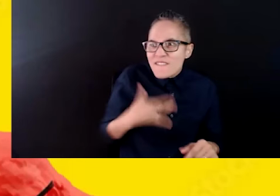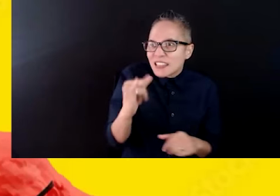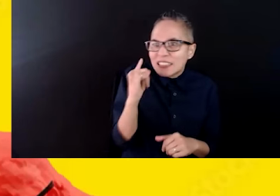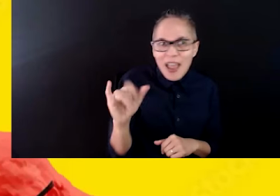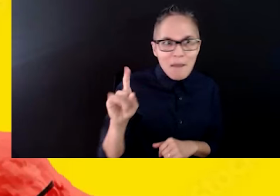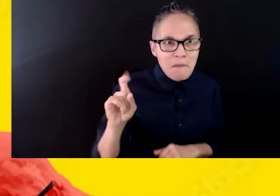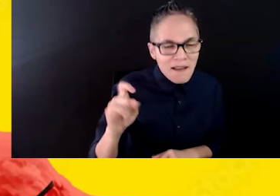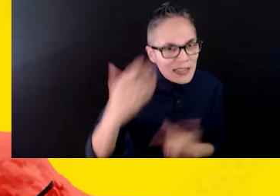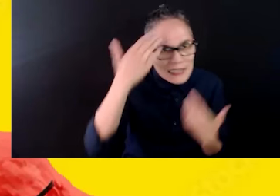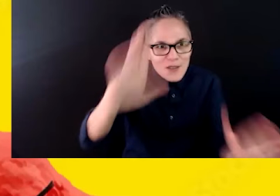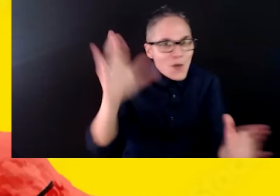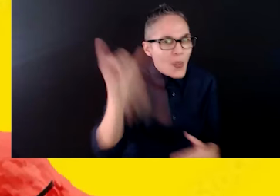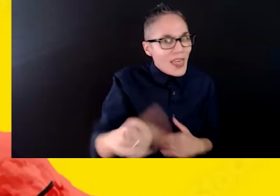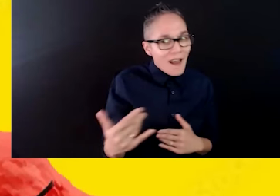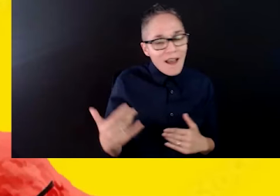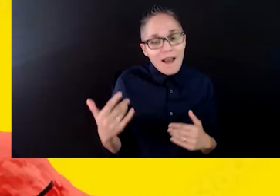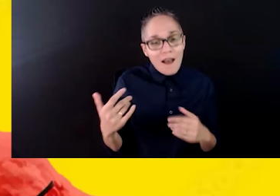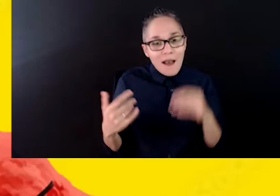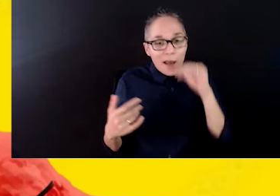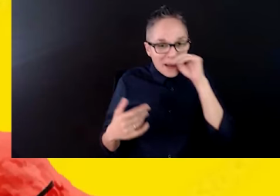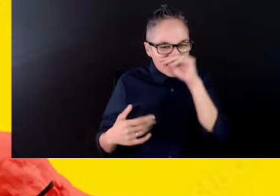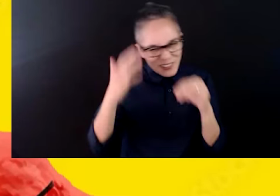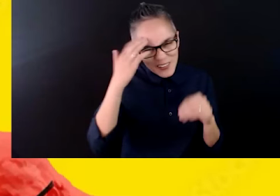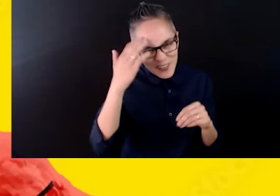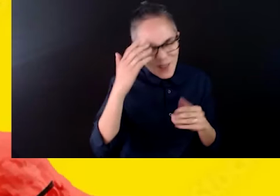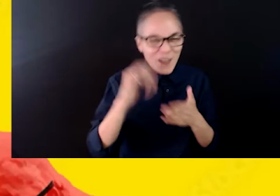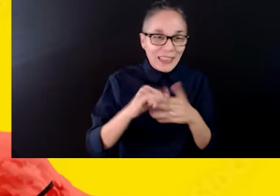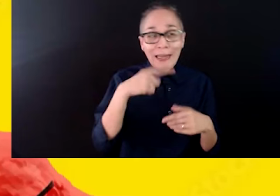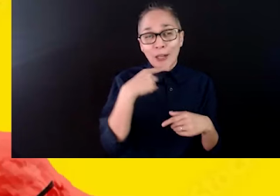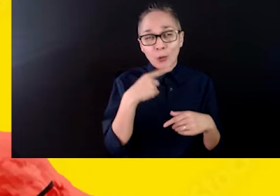welcome to our world, right? Three loves company, right?